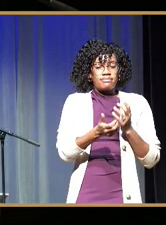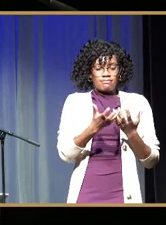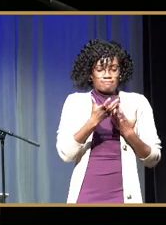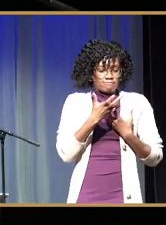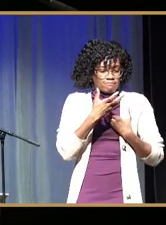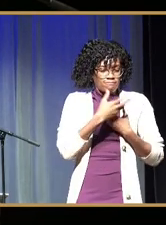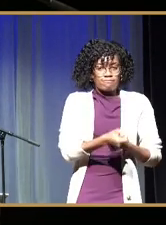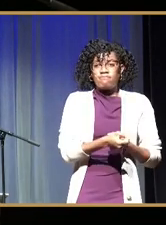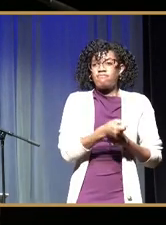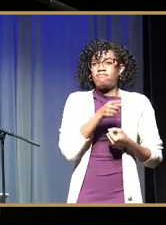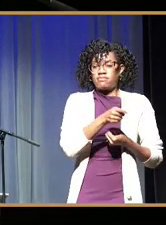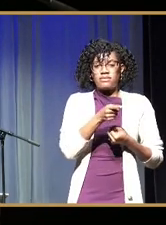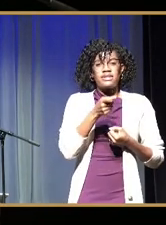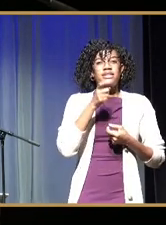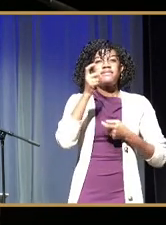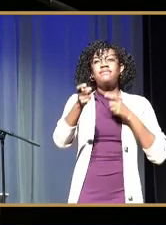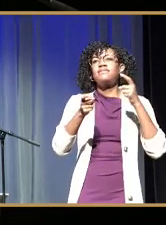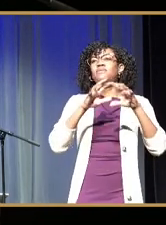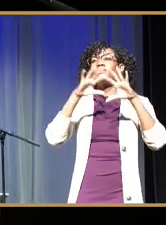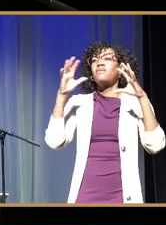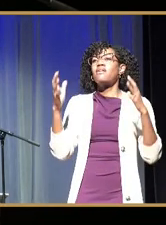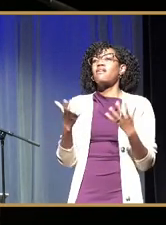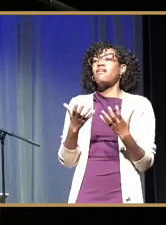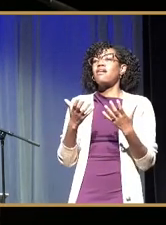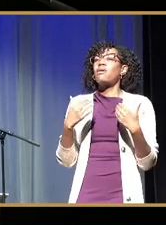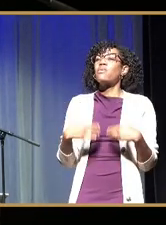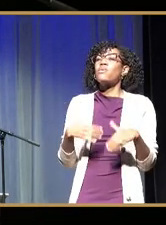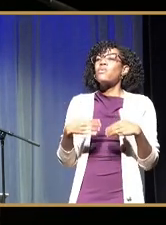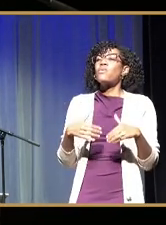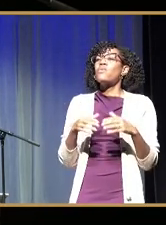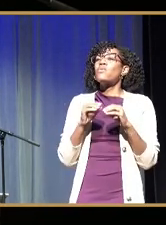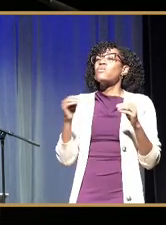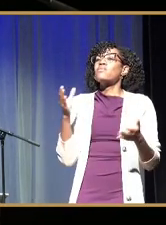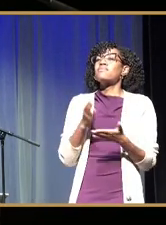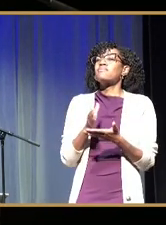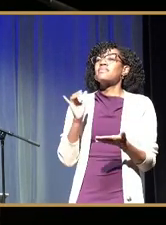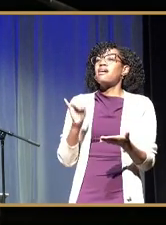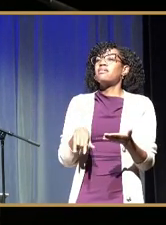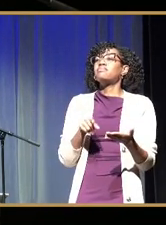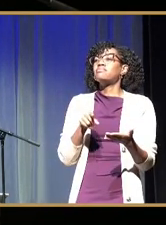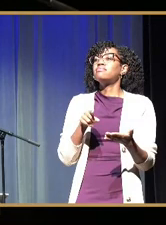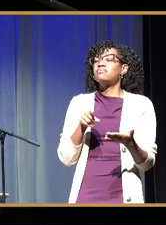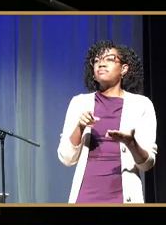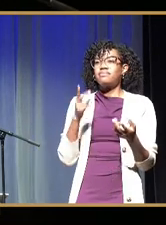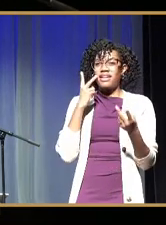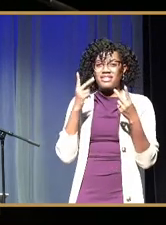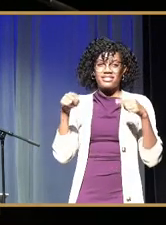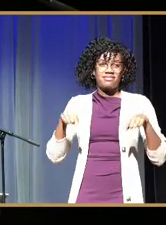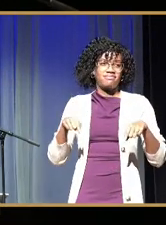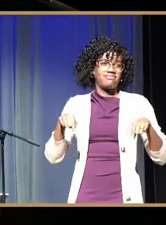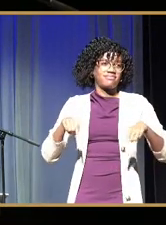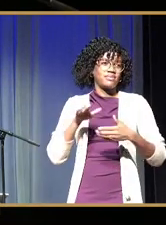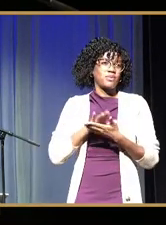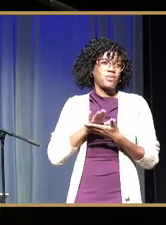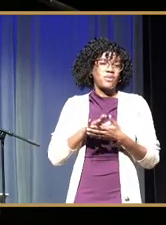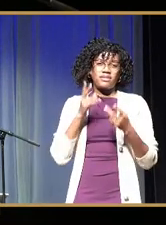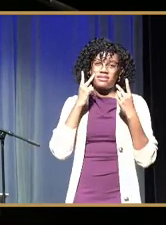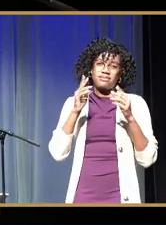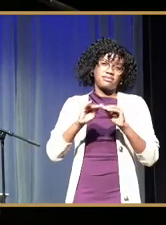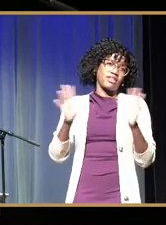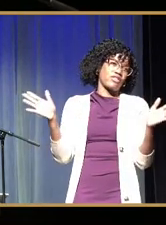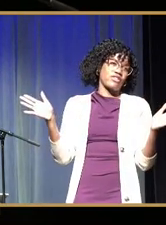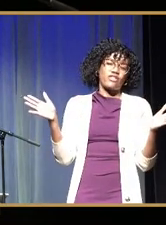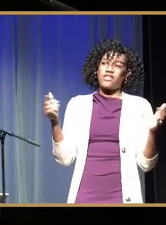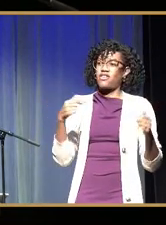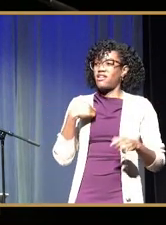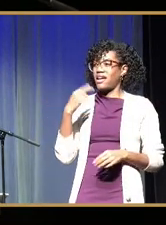world. Be unstoppable in that. I see that in this school. I see